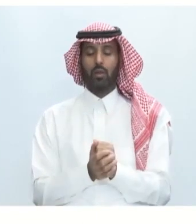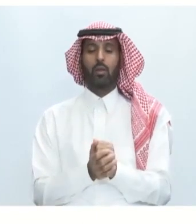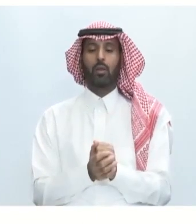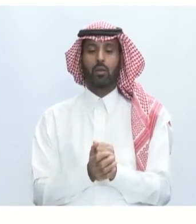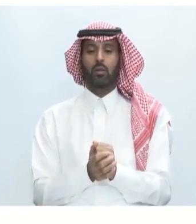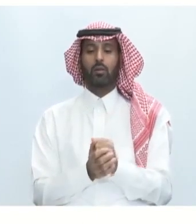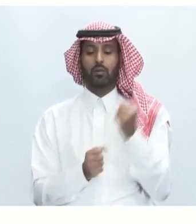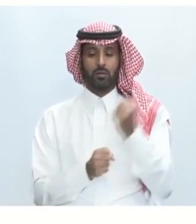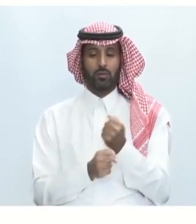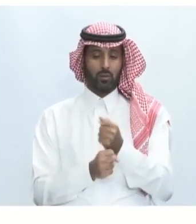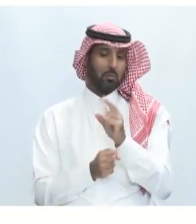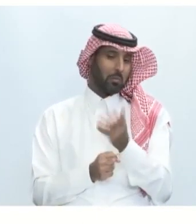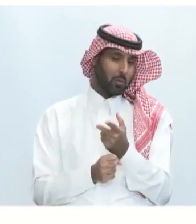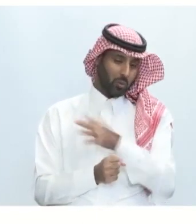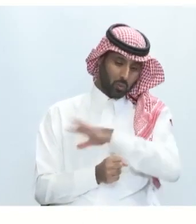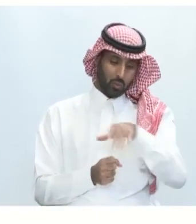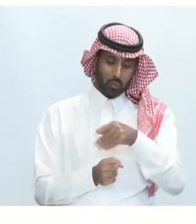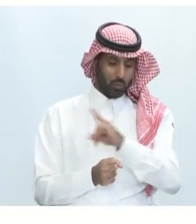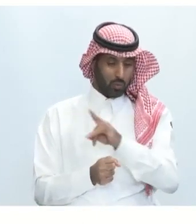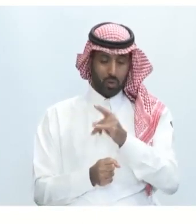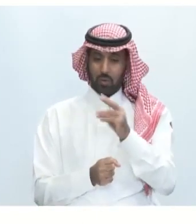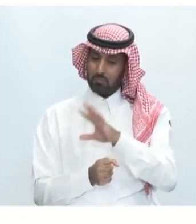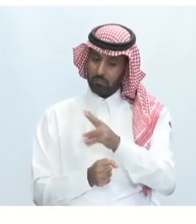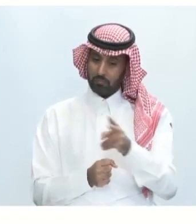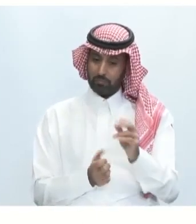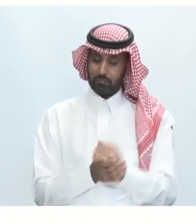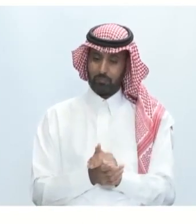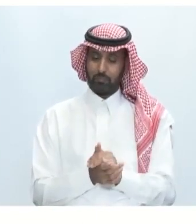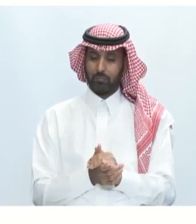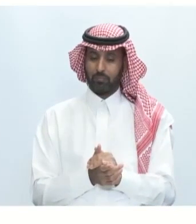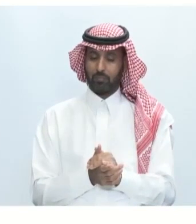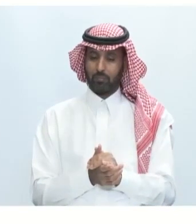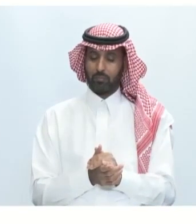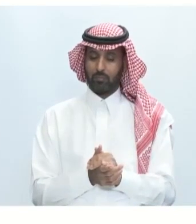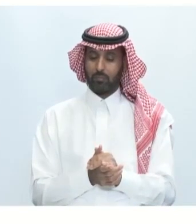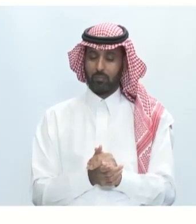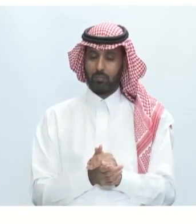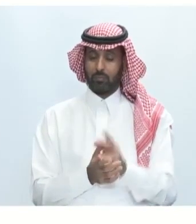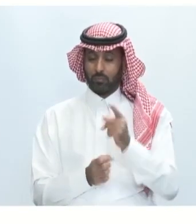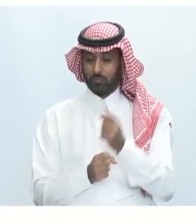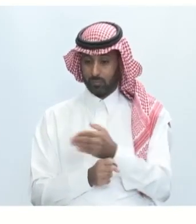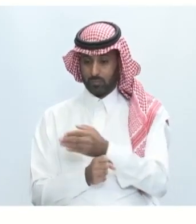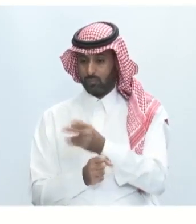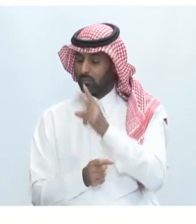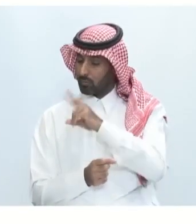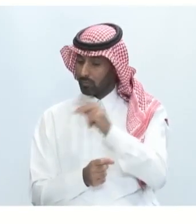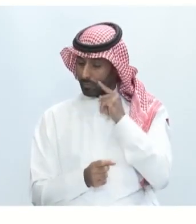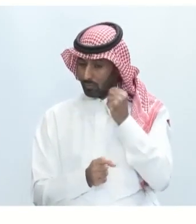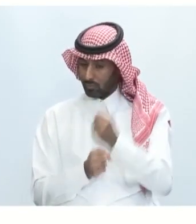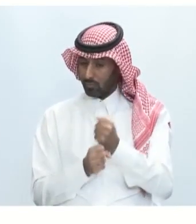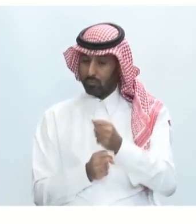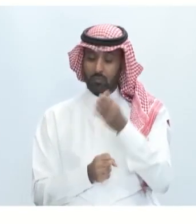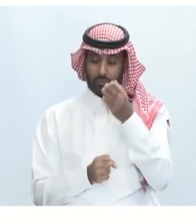some verbs, notice the word some here. With some verbs, the indirect object always follows the